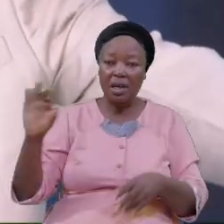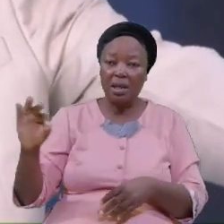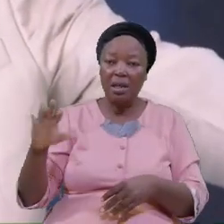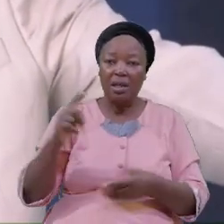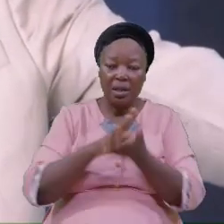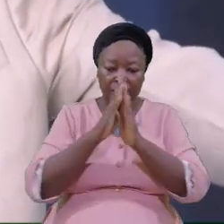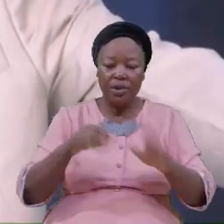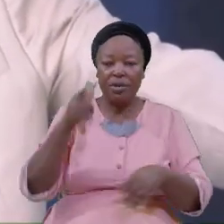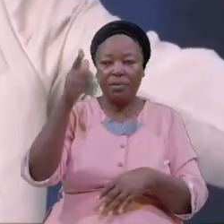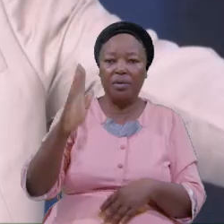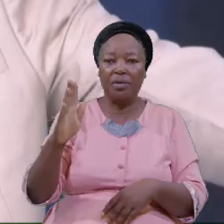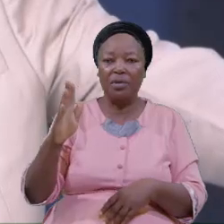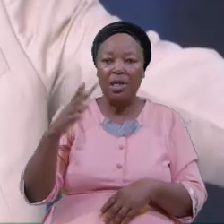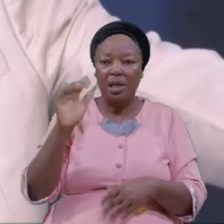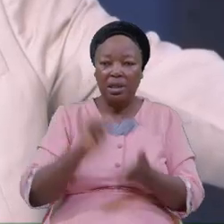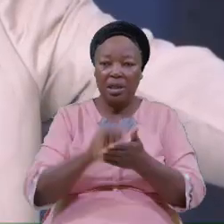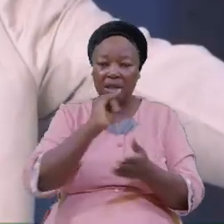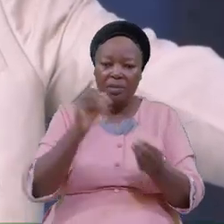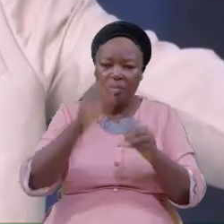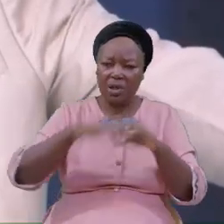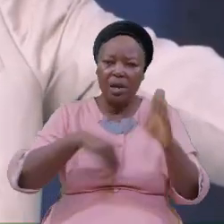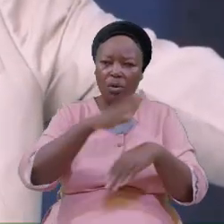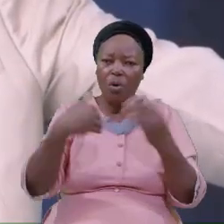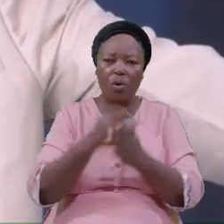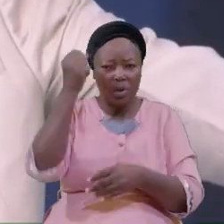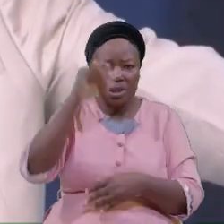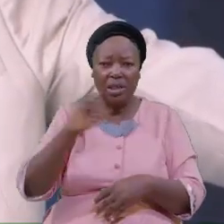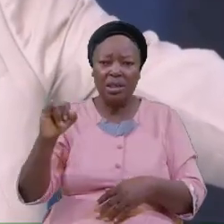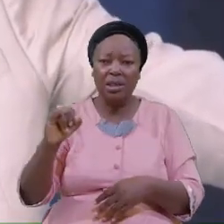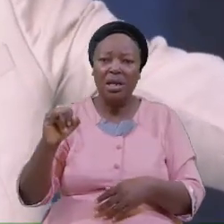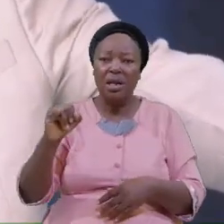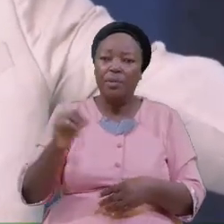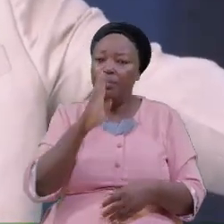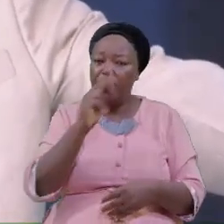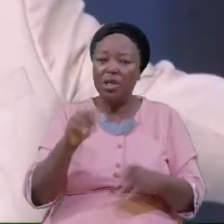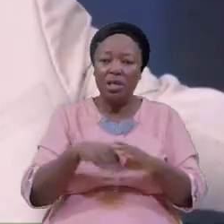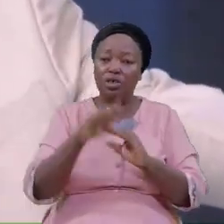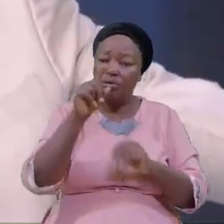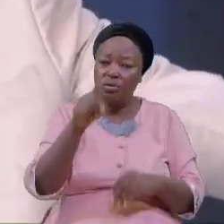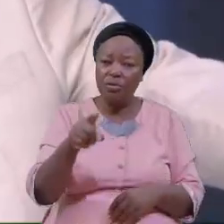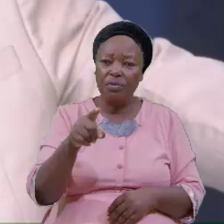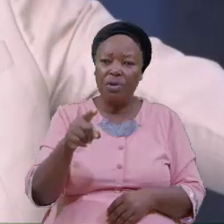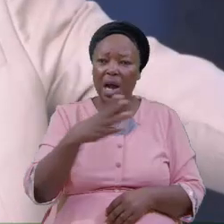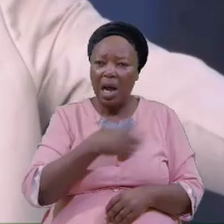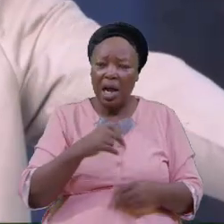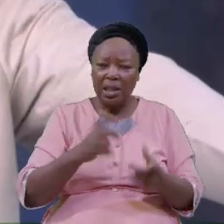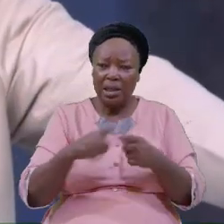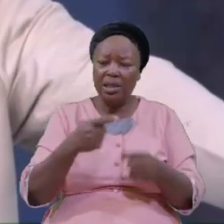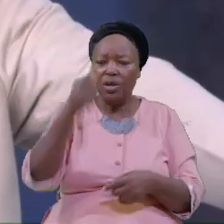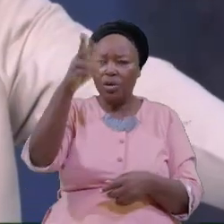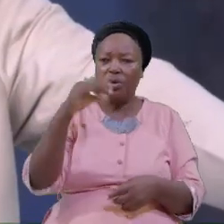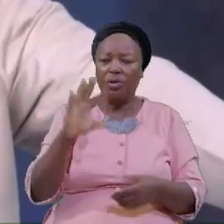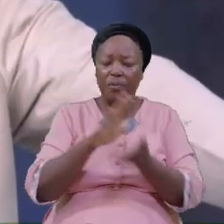that passes all understanding, being in you, and the God of peace, verse